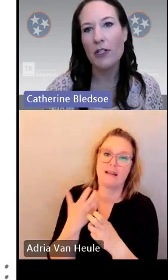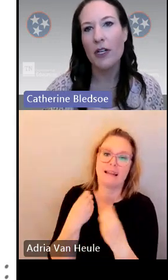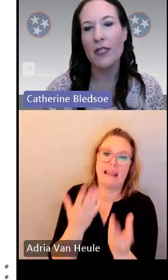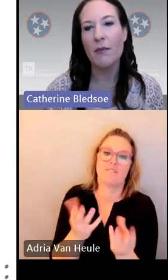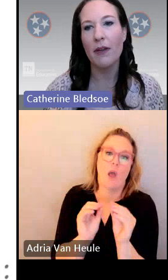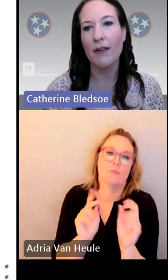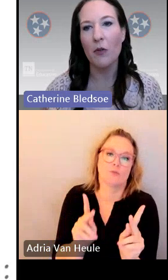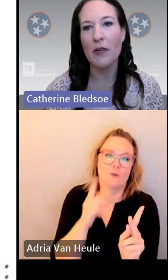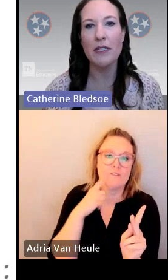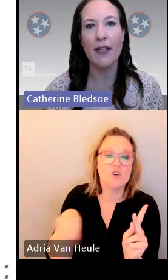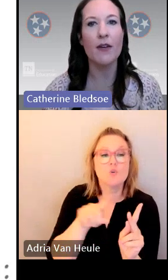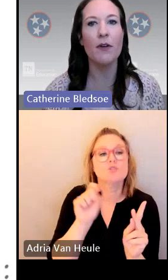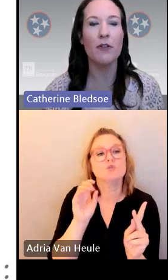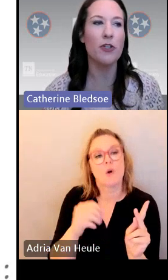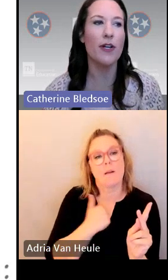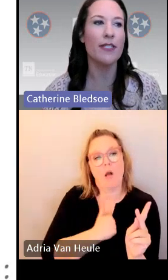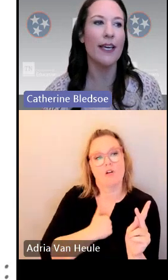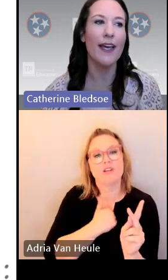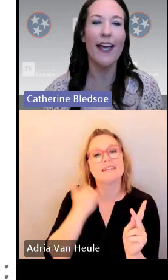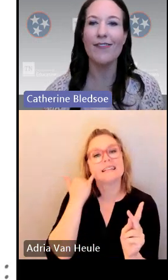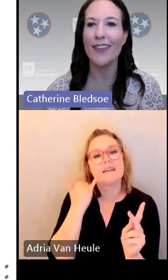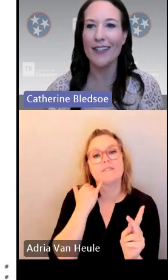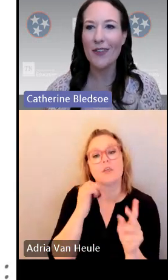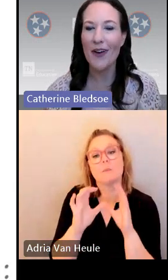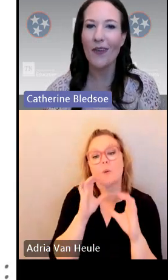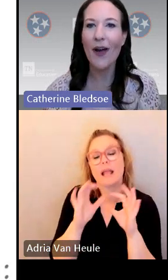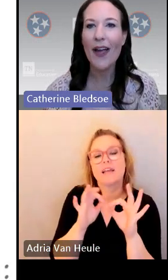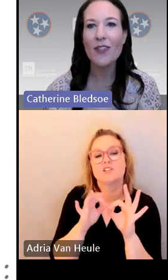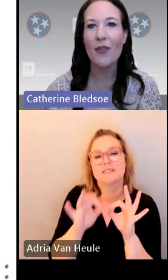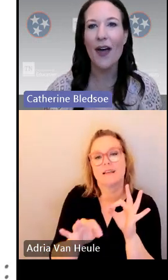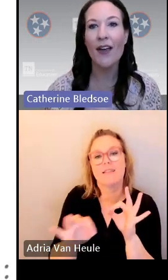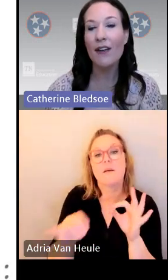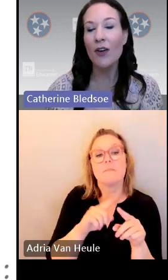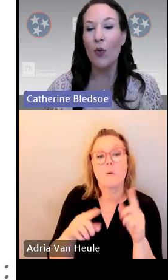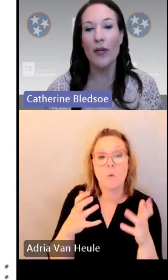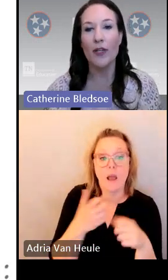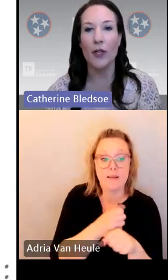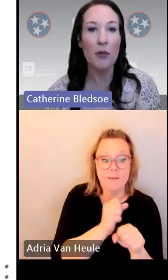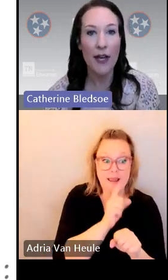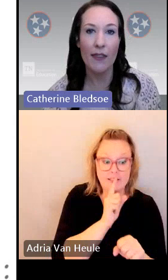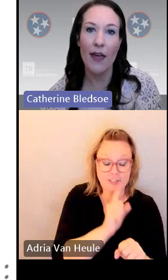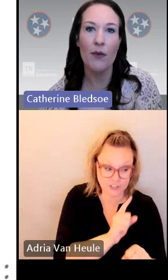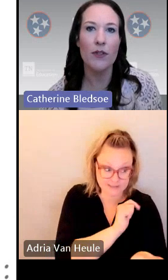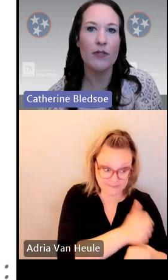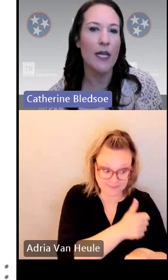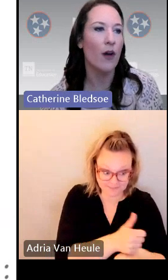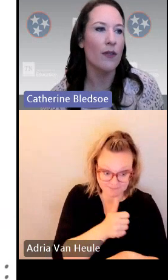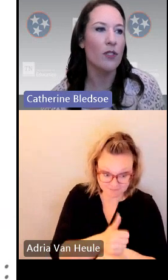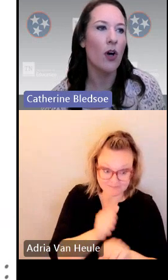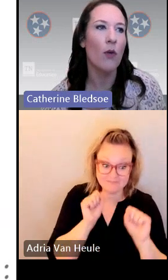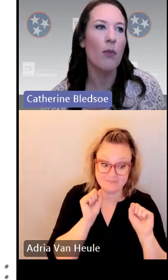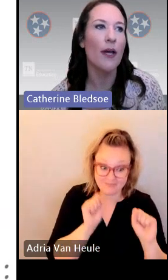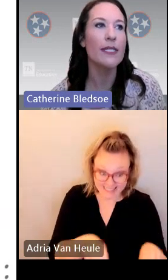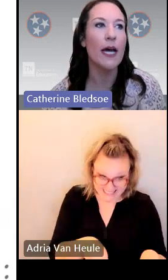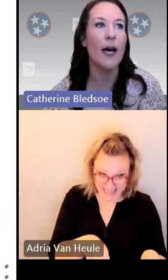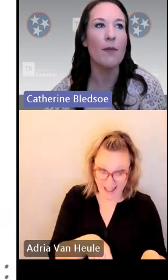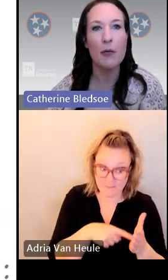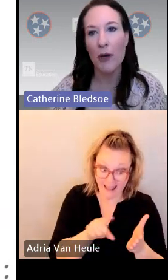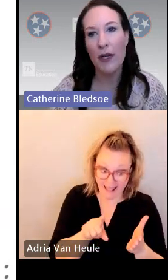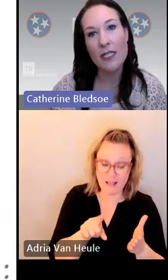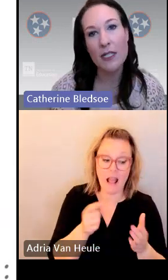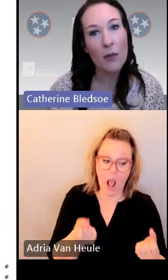the communication has been a little bit delayed. We were just trying to get everything squared away so that we could communicate that with you today on this call.